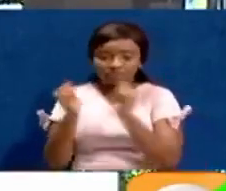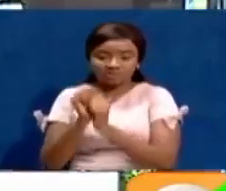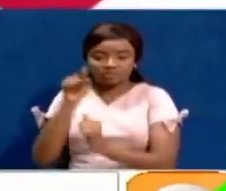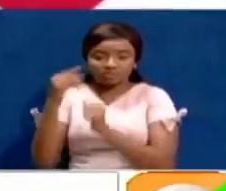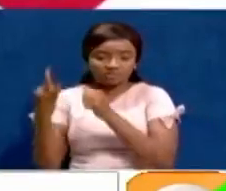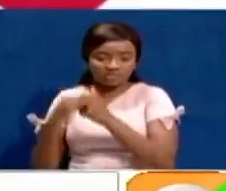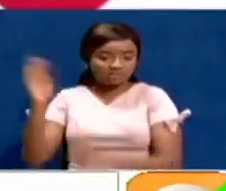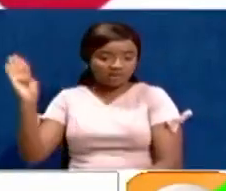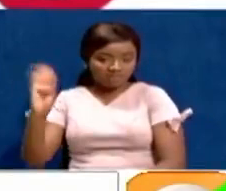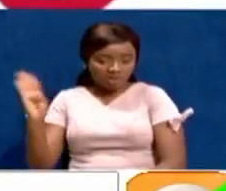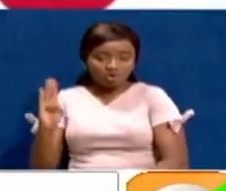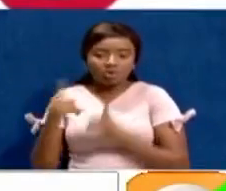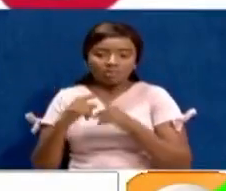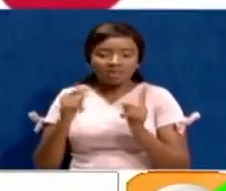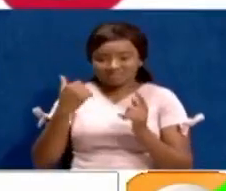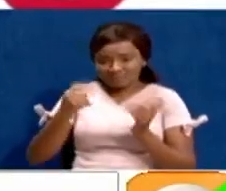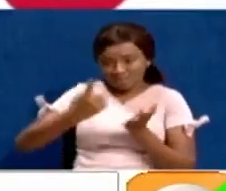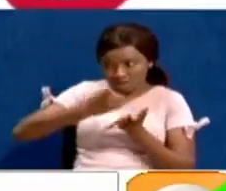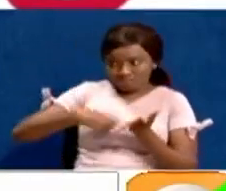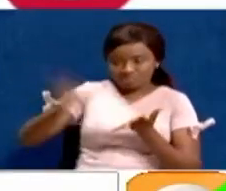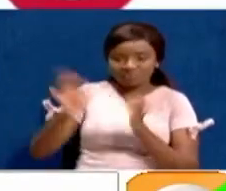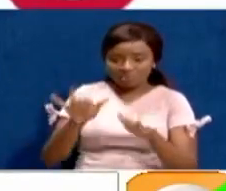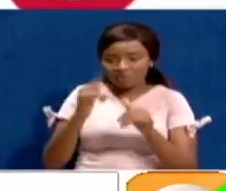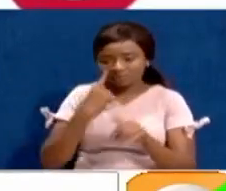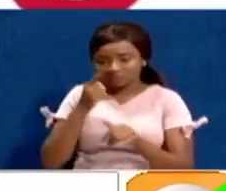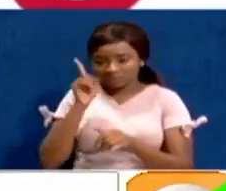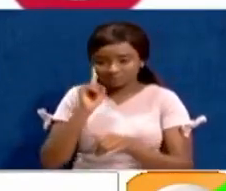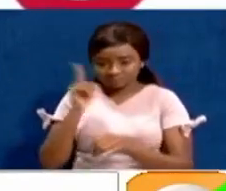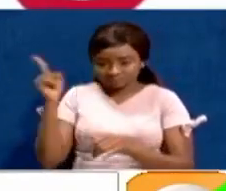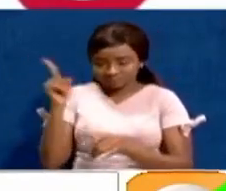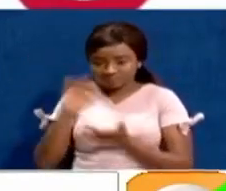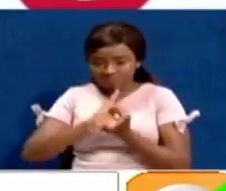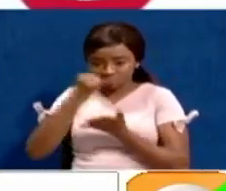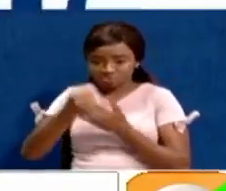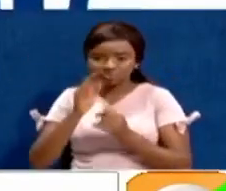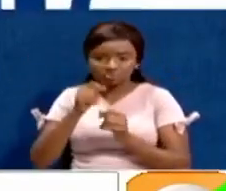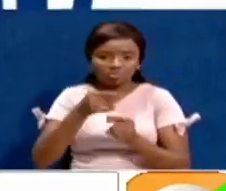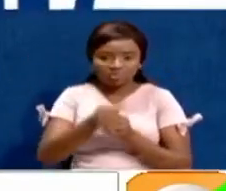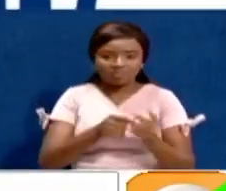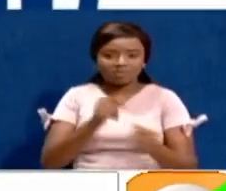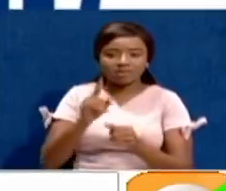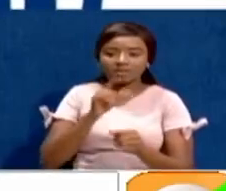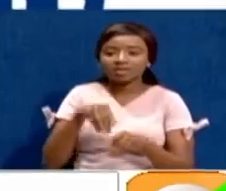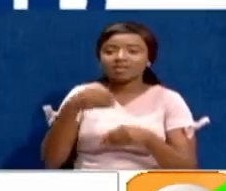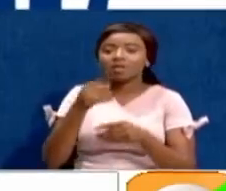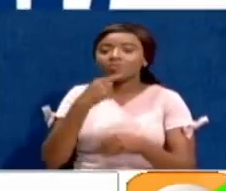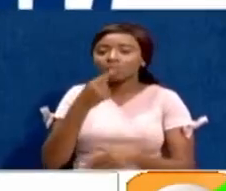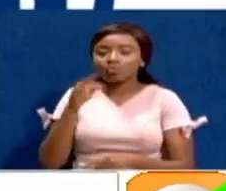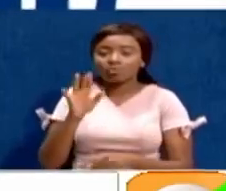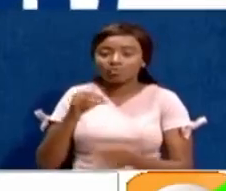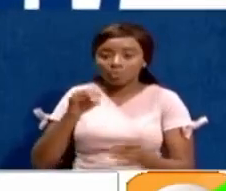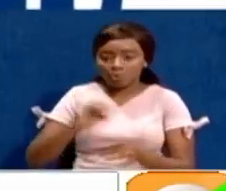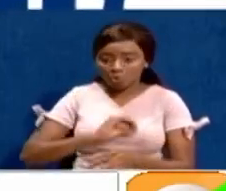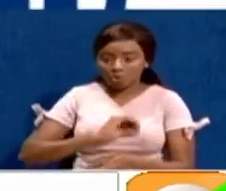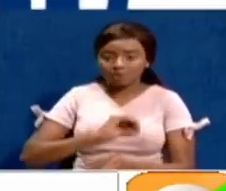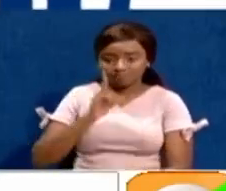deal, which is still subject to regulatory approval, will see the listed insurer spin off its general business arm to Allianz Kenya. The new entity,